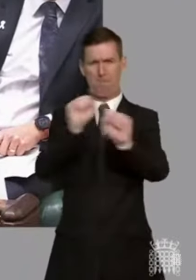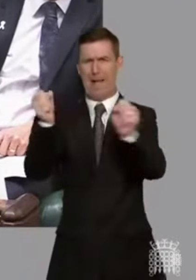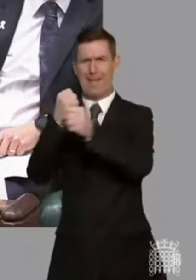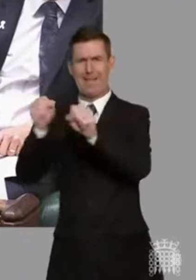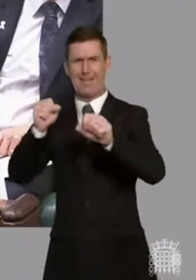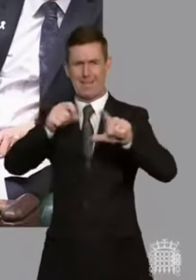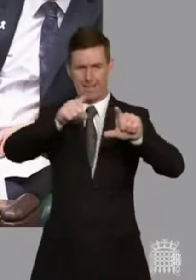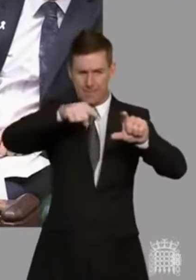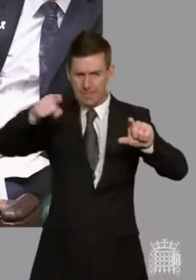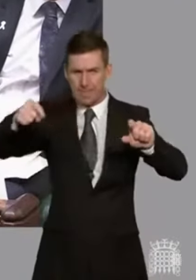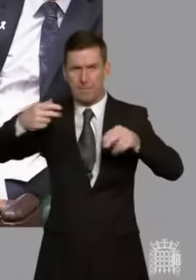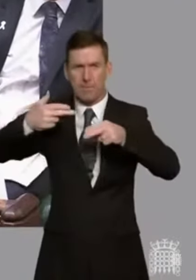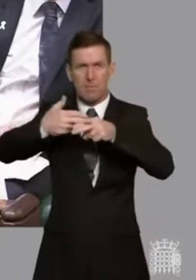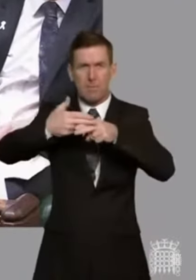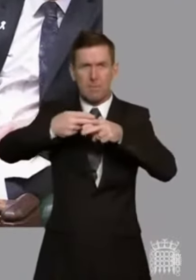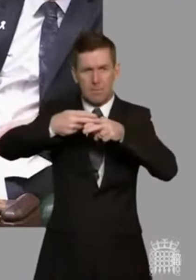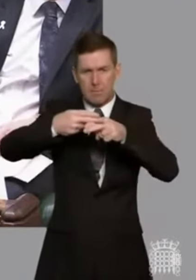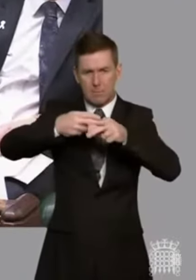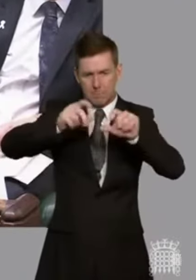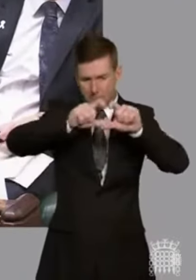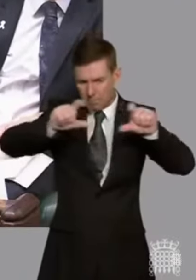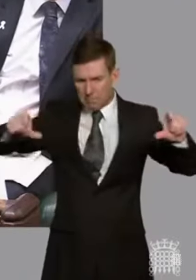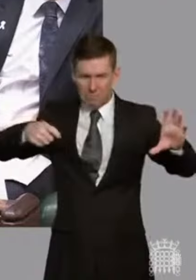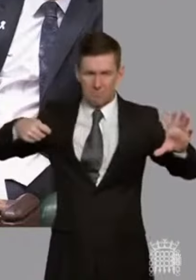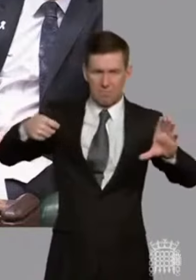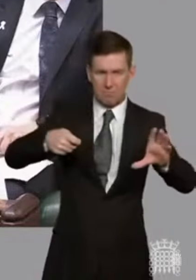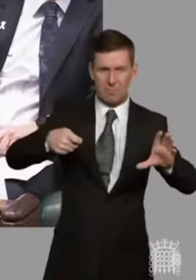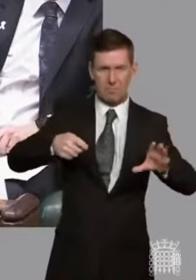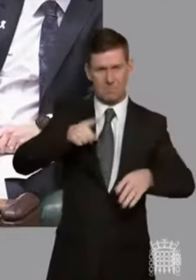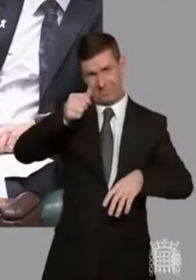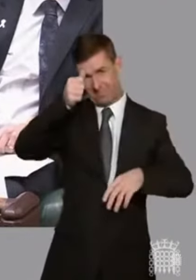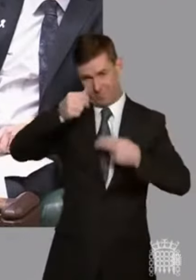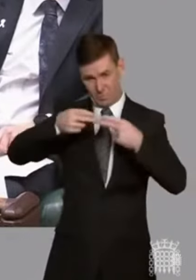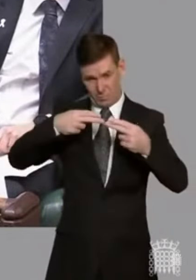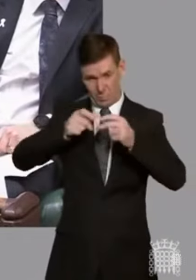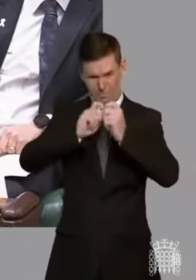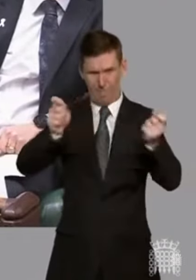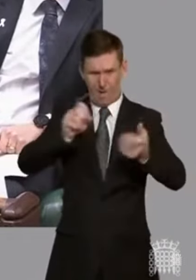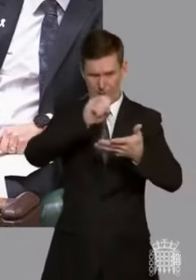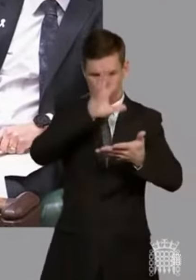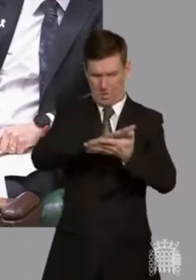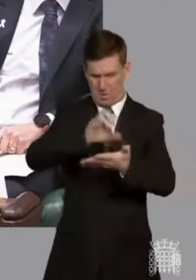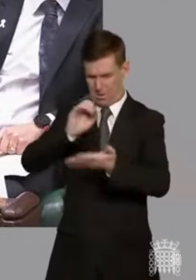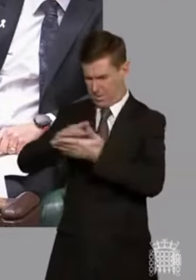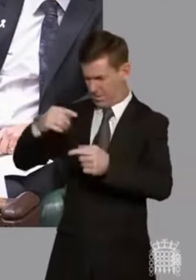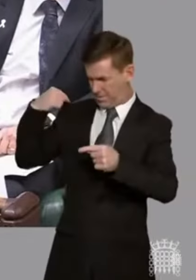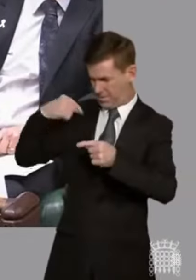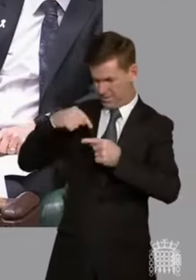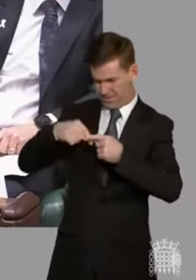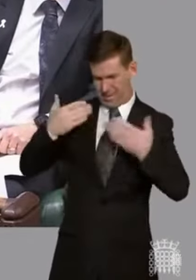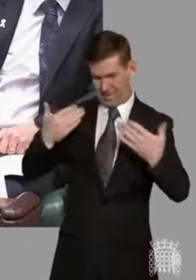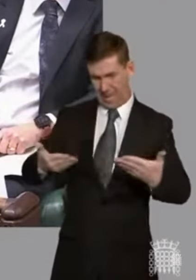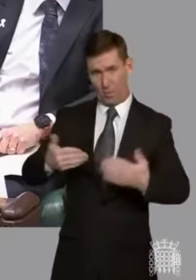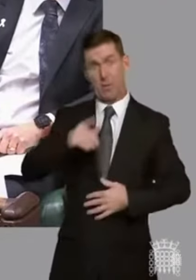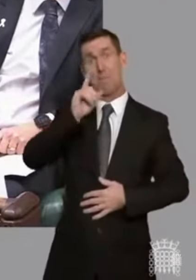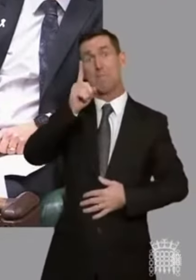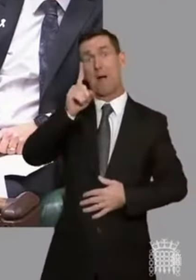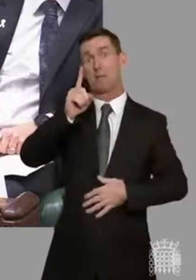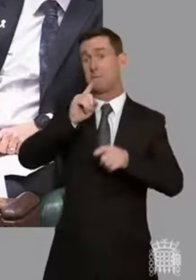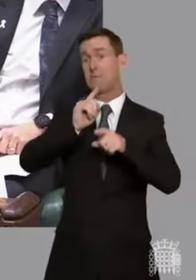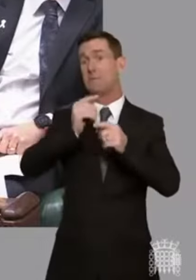yet another tragic death of a young person, I know the Prime Minister will agree with me that in order to tackle the scale